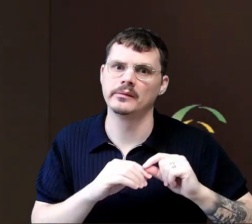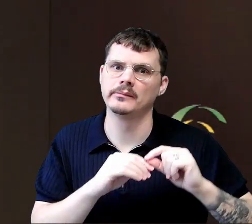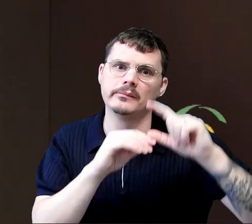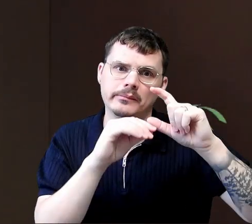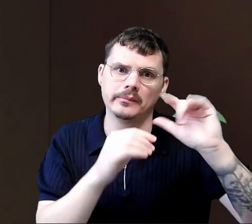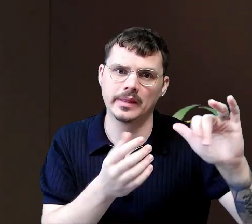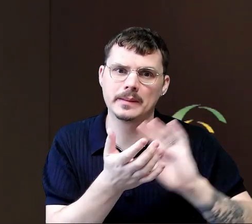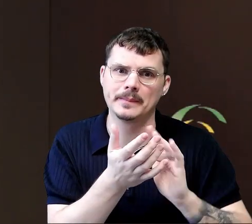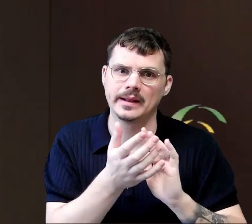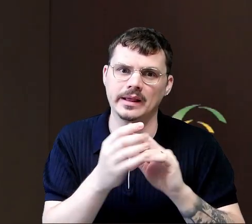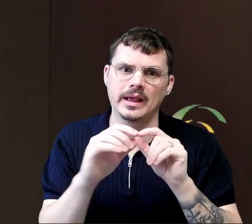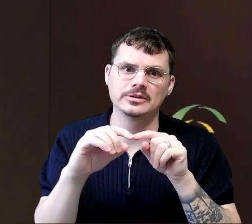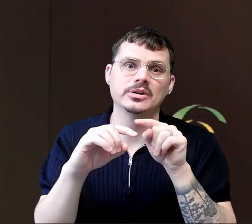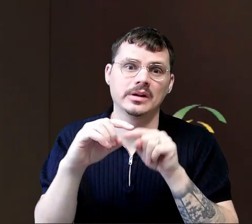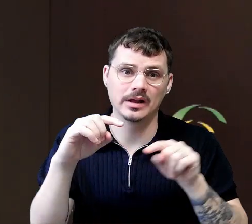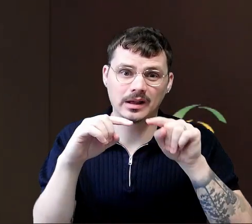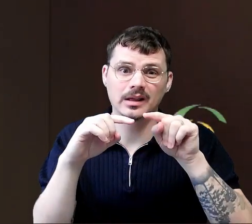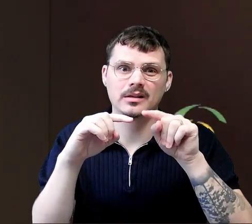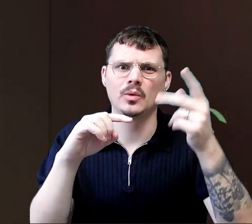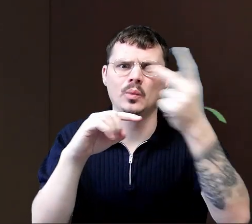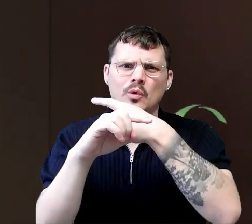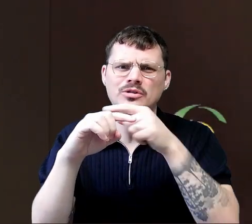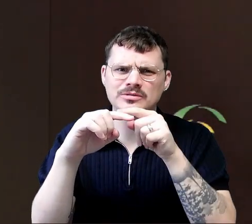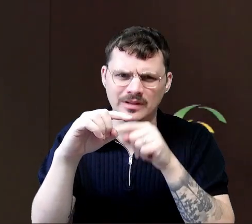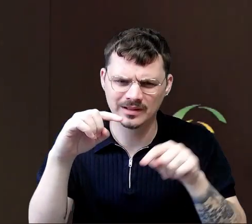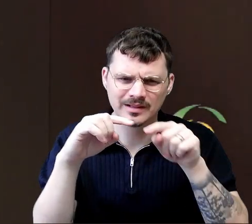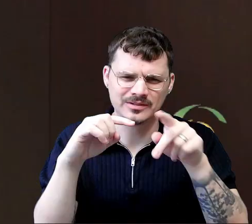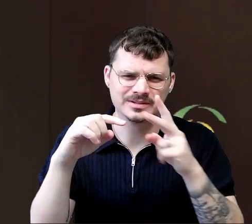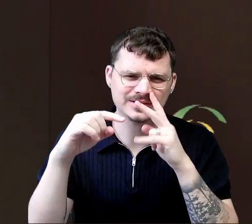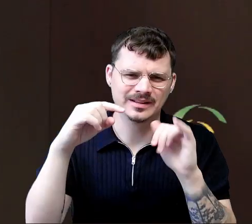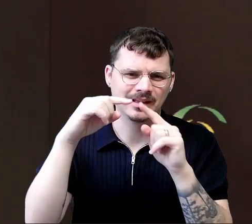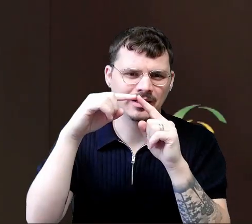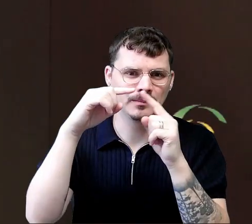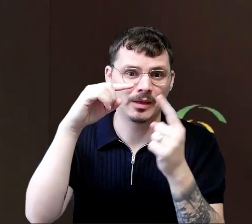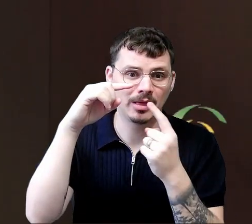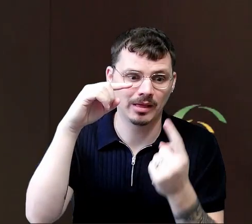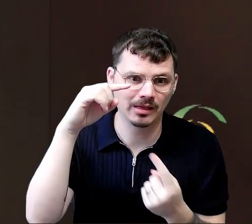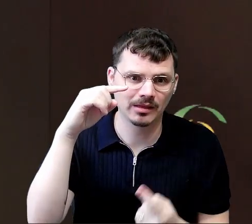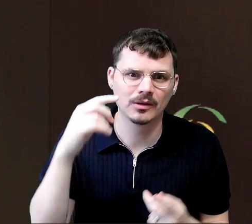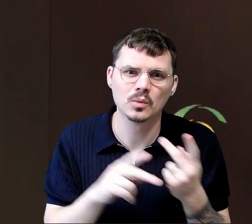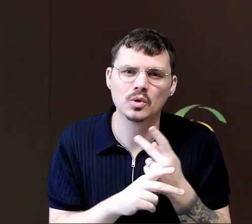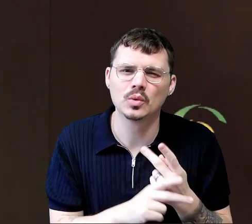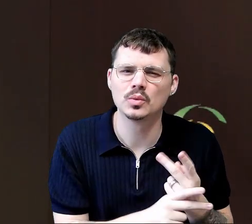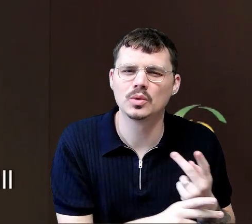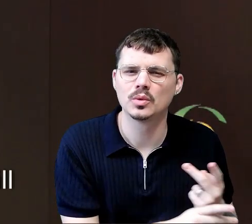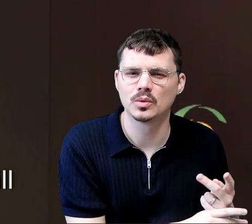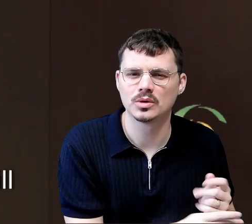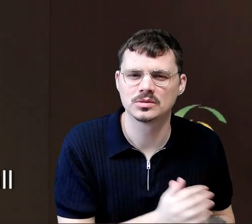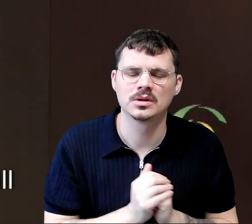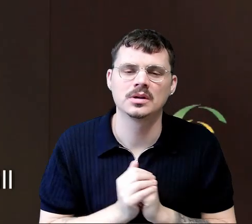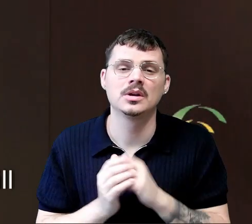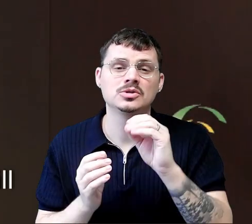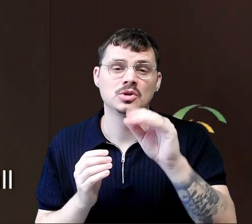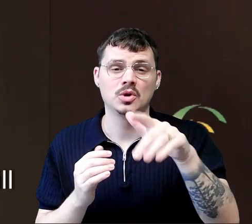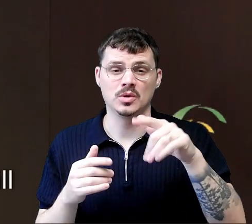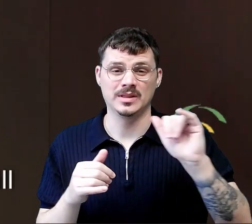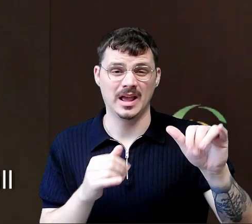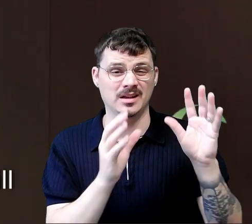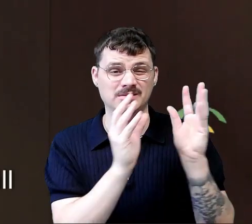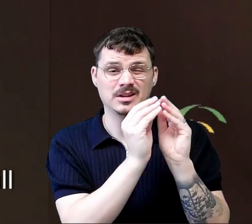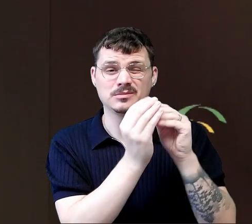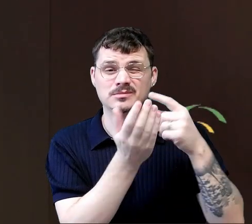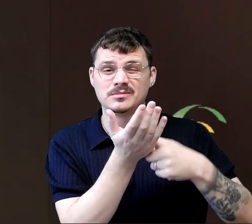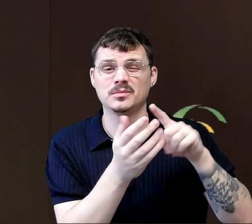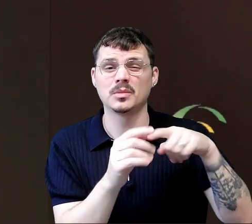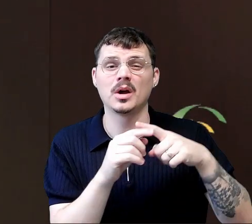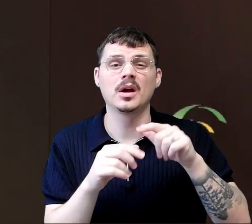the antipsychotic medication. You can see the spiral that leads to. In the seminar on unusual seizures,